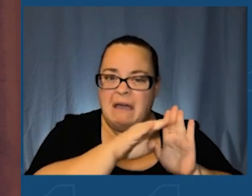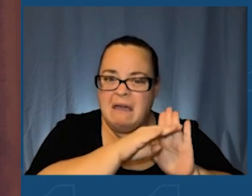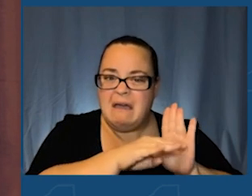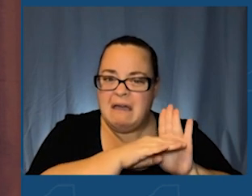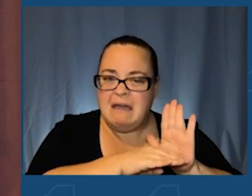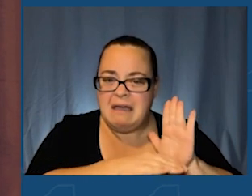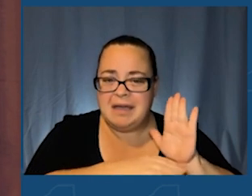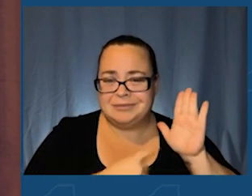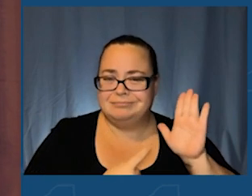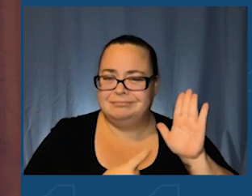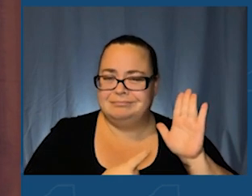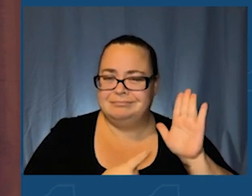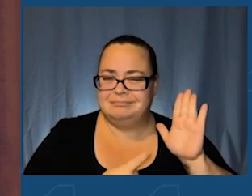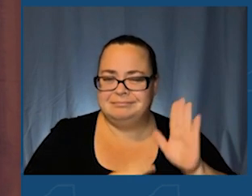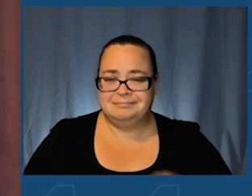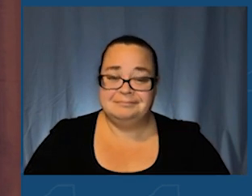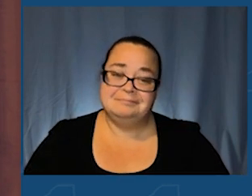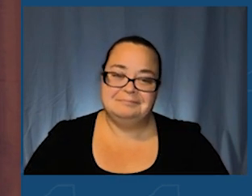So,